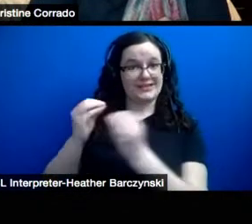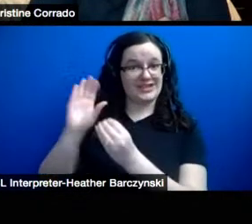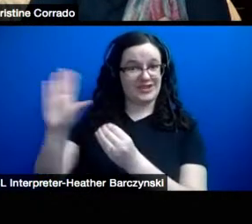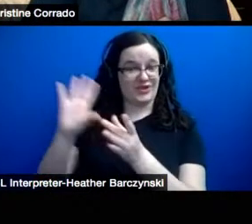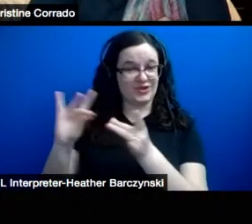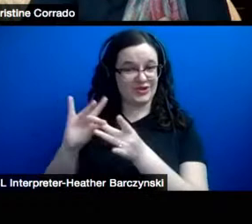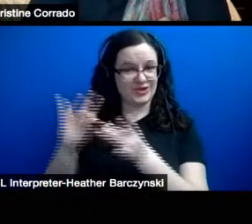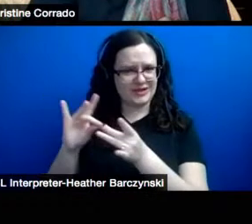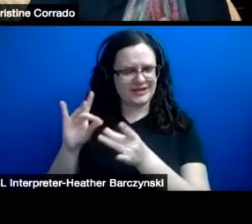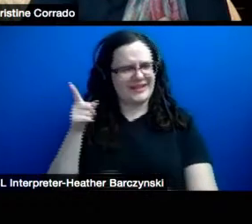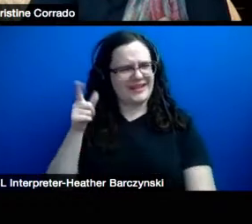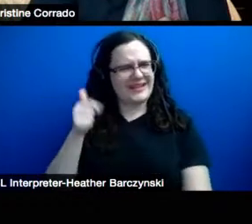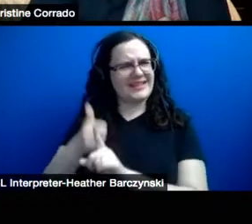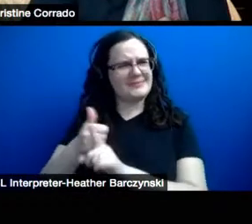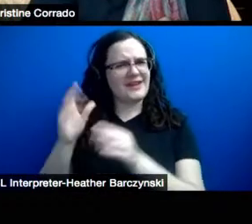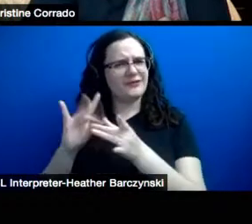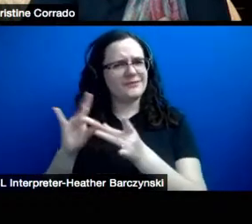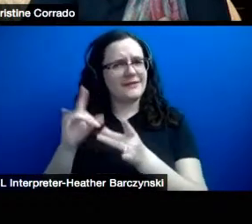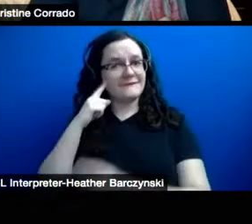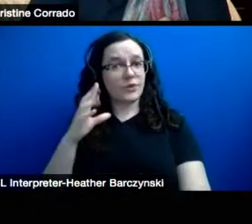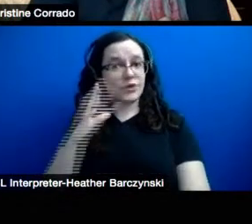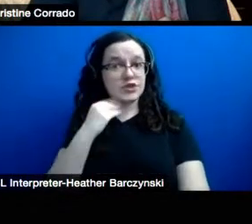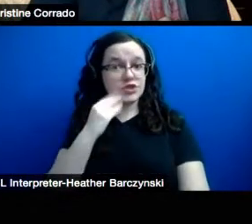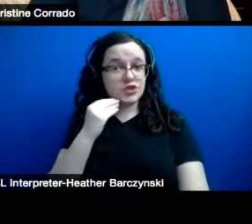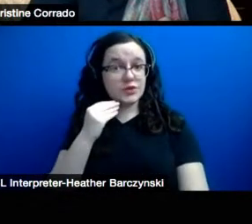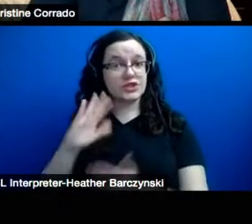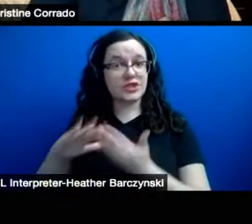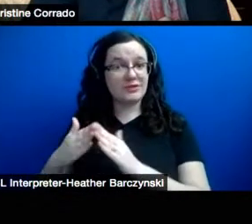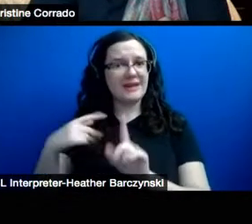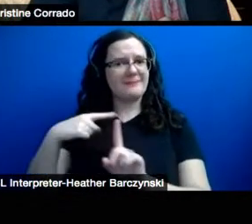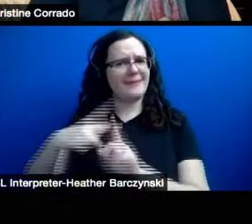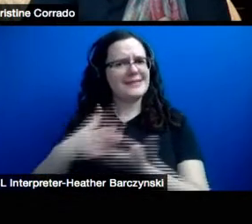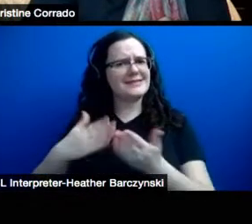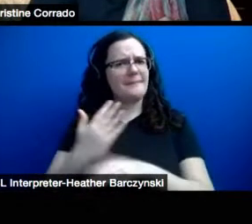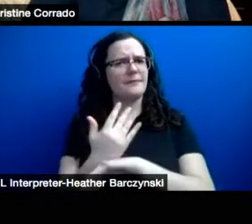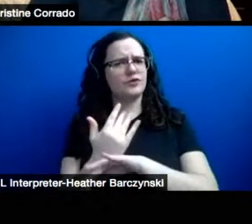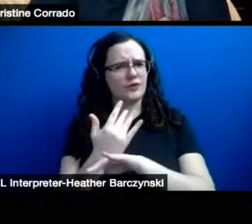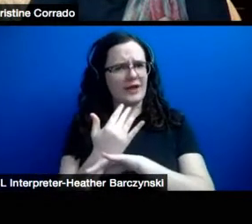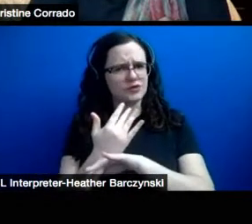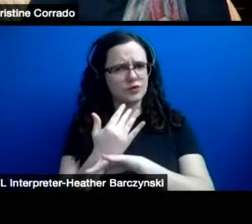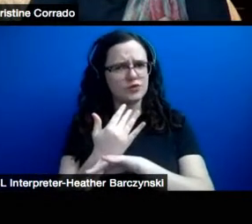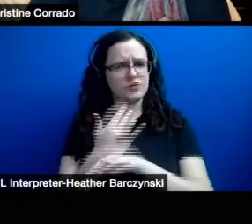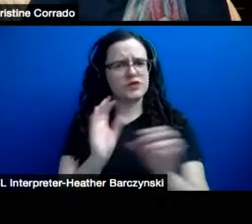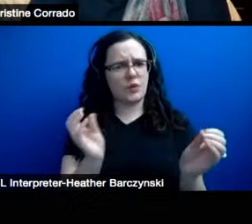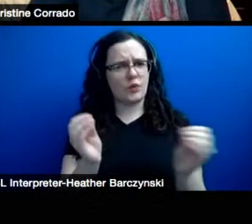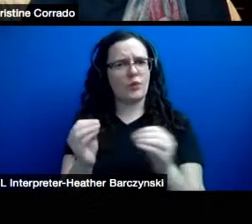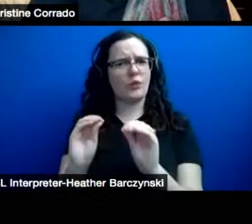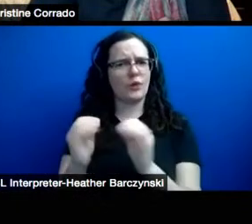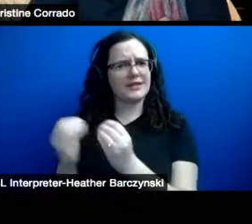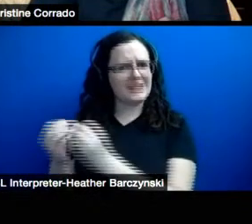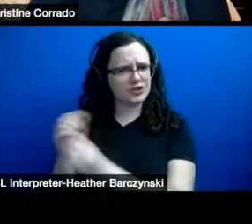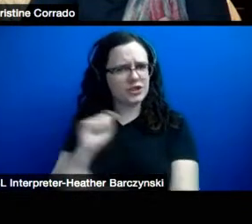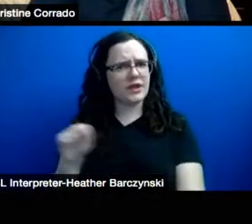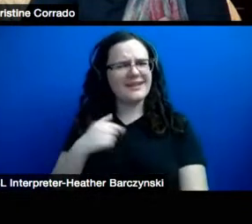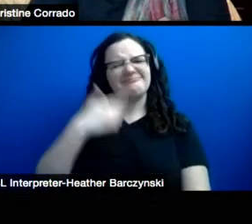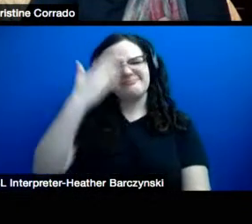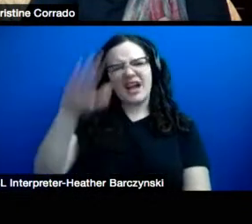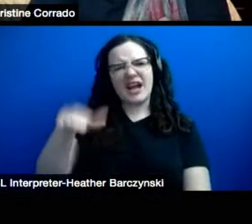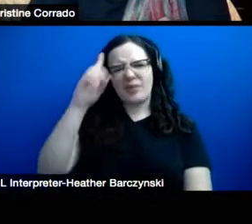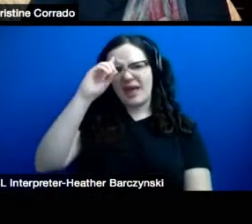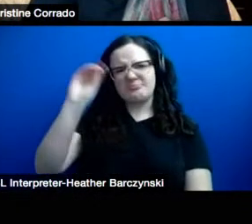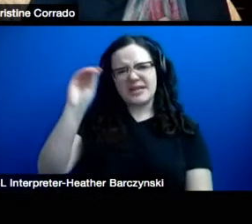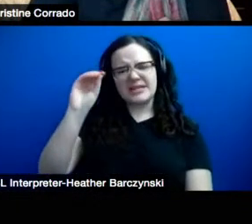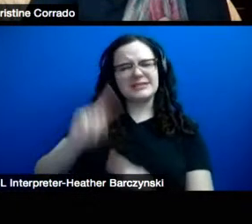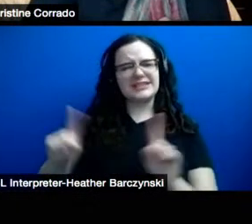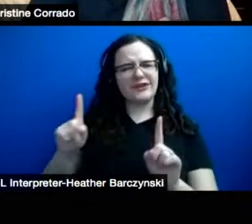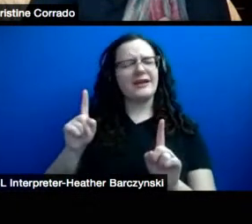speaking on behalf of the Jewish community and some grassroots organizations. I understand that there are differences of opinion, but again, you use the